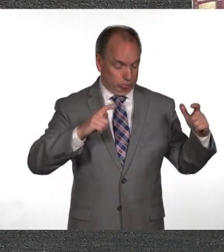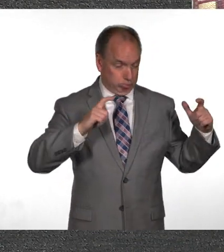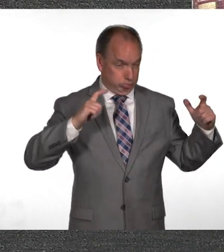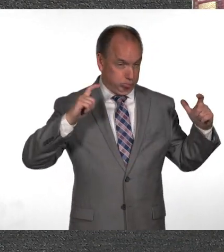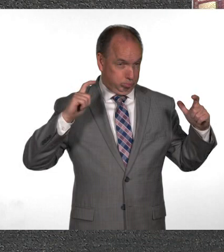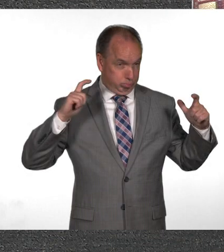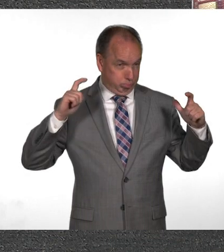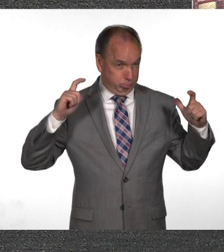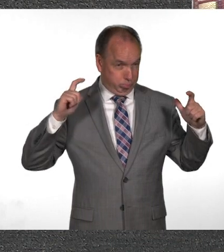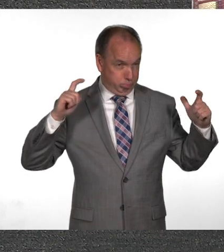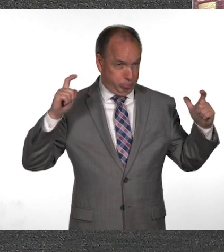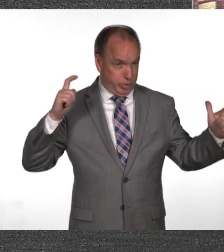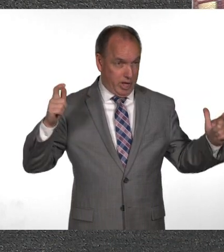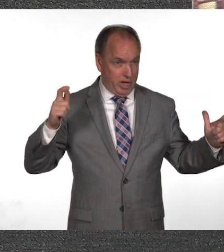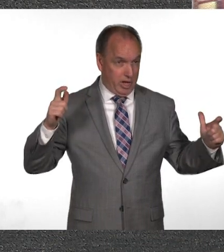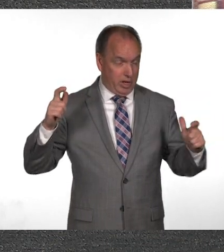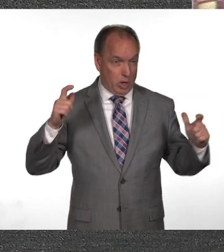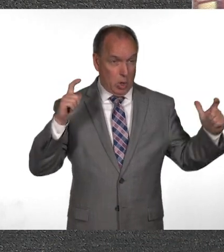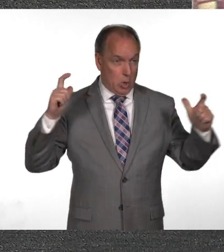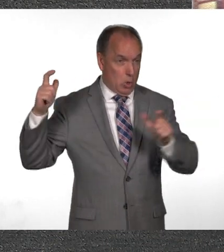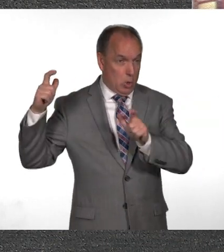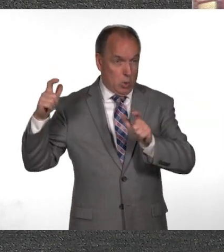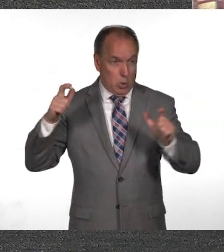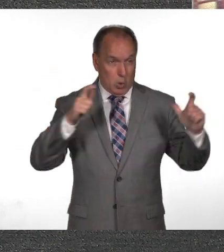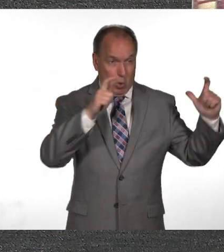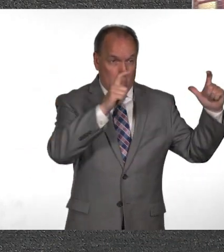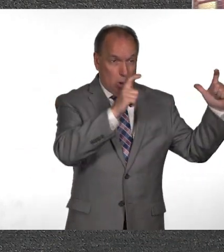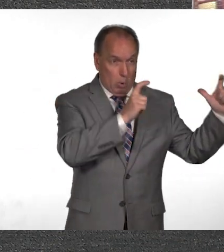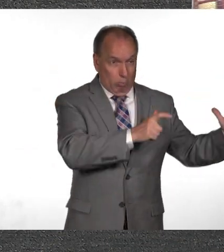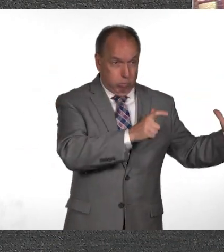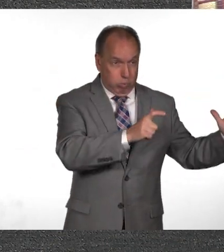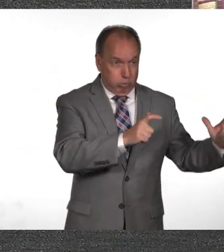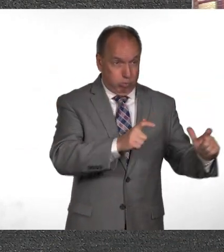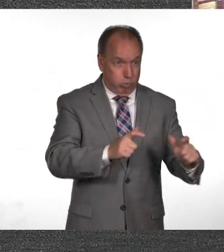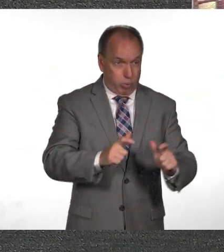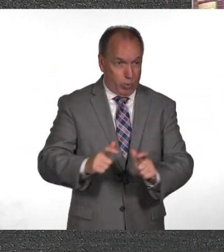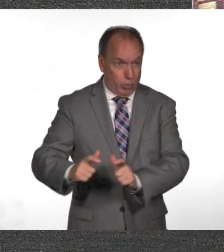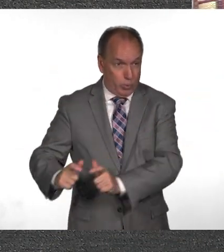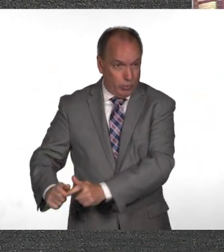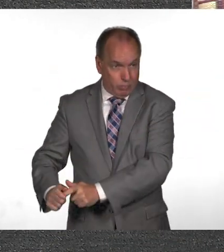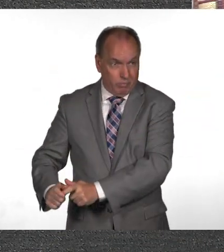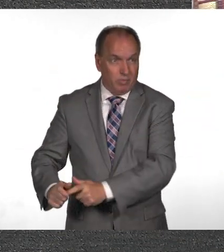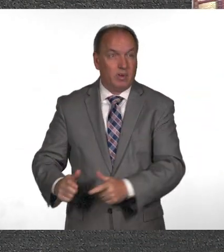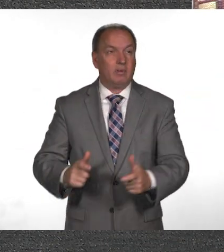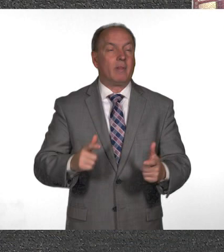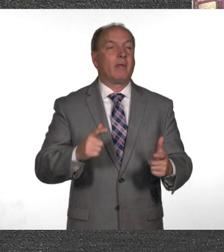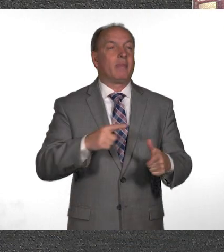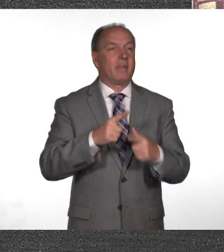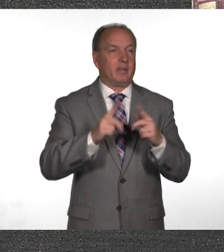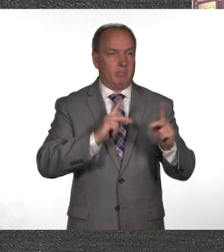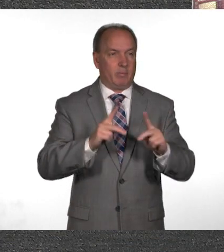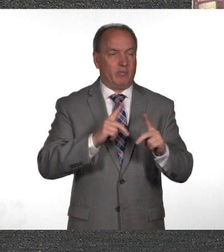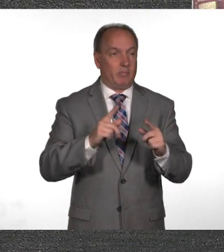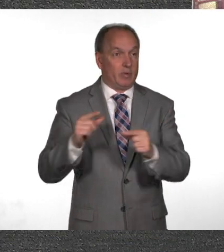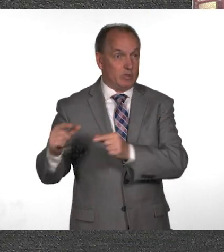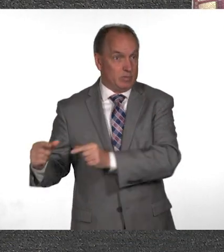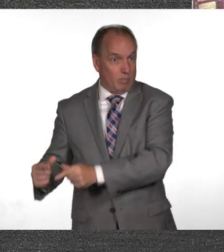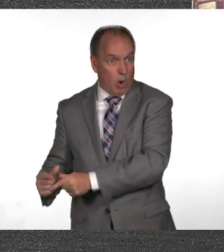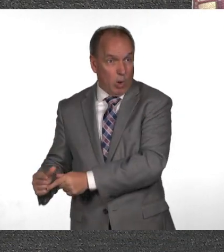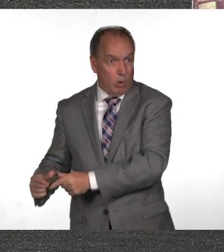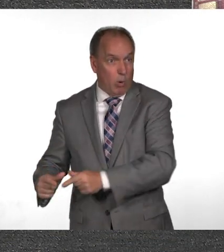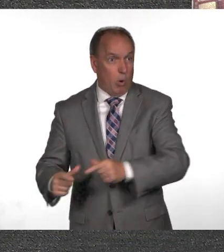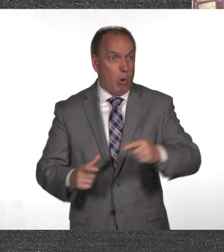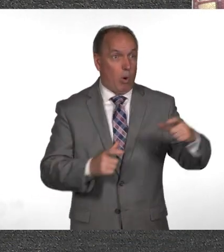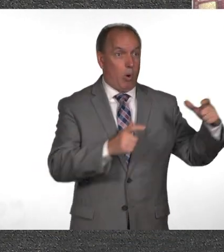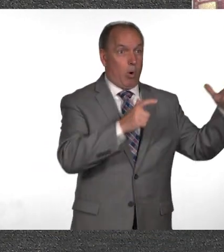biggest down to the smallest. And then you can go from the smallest all the way back